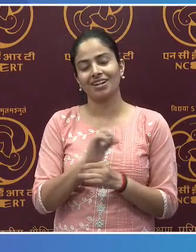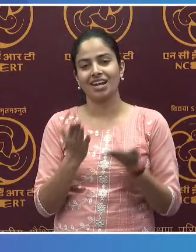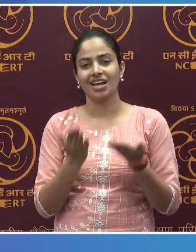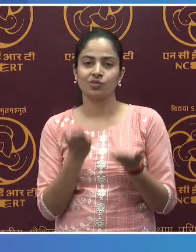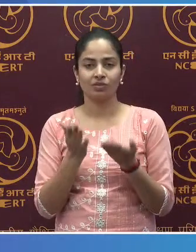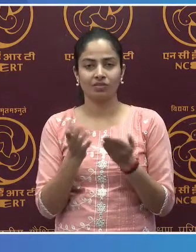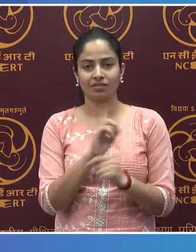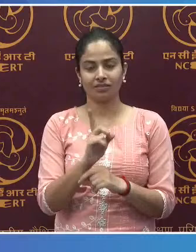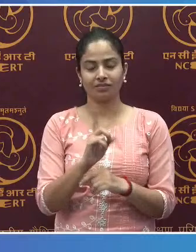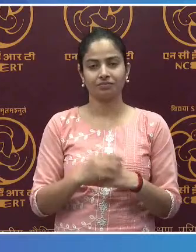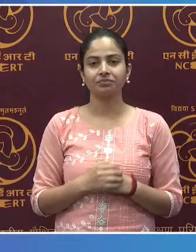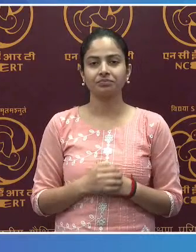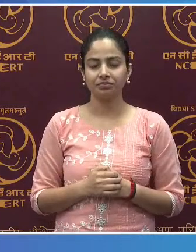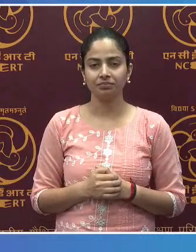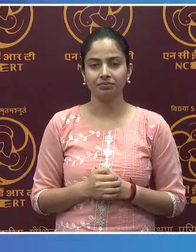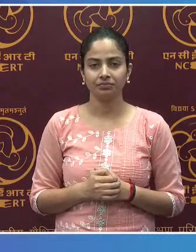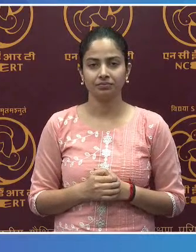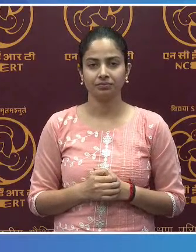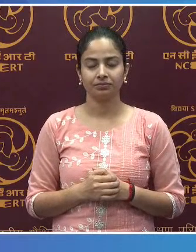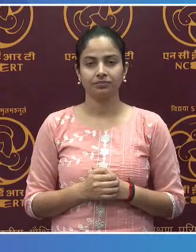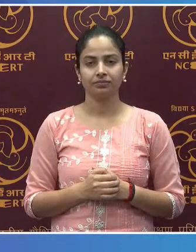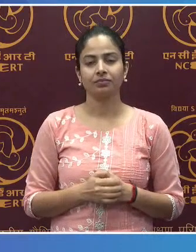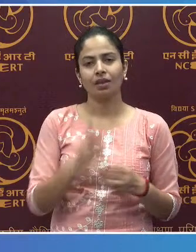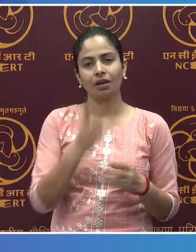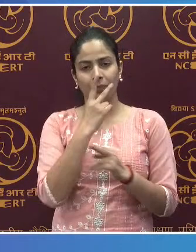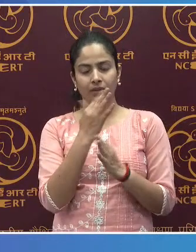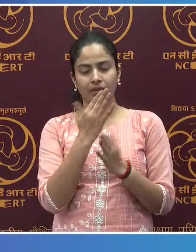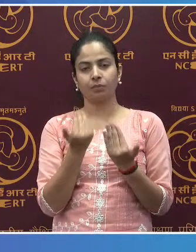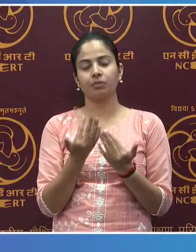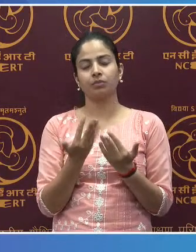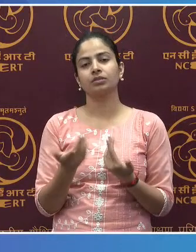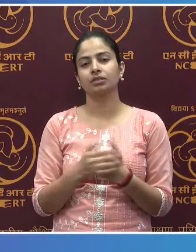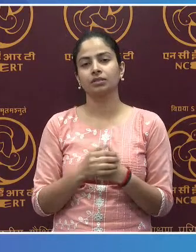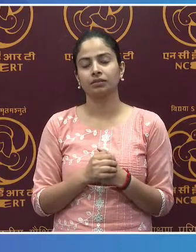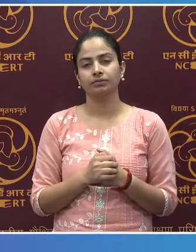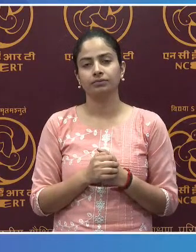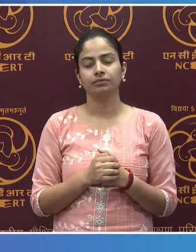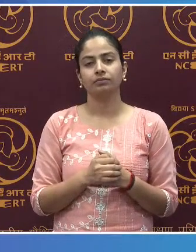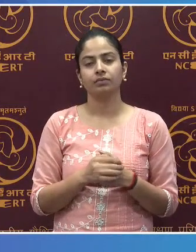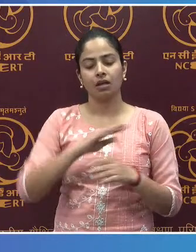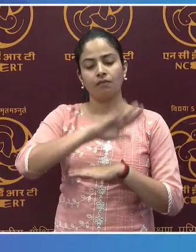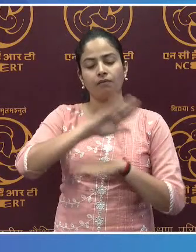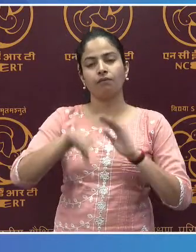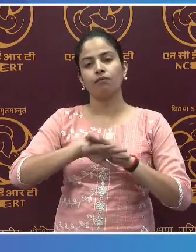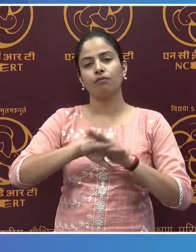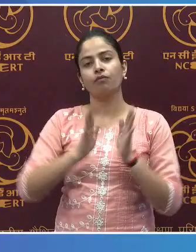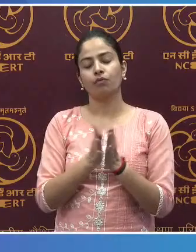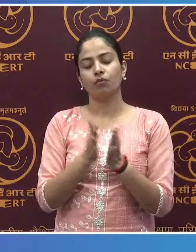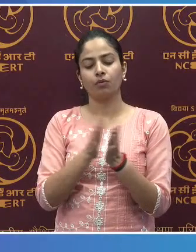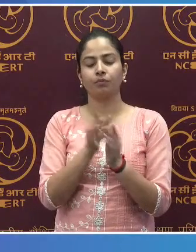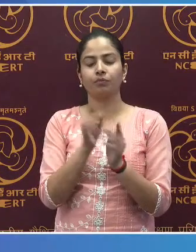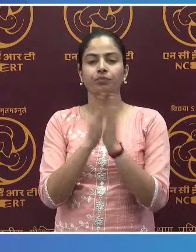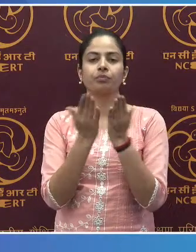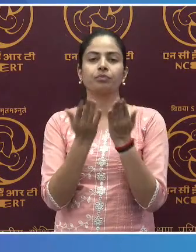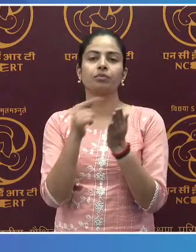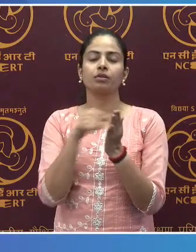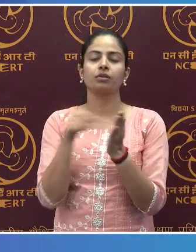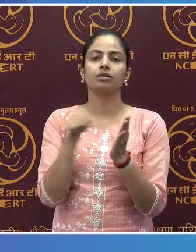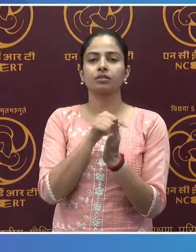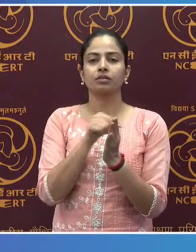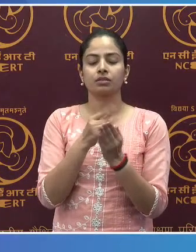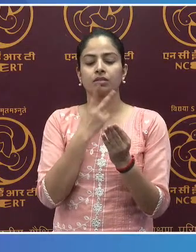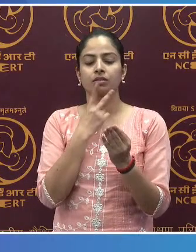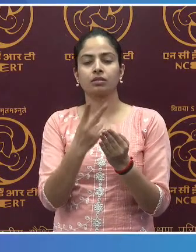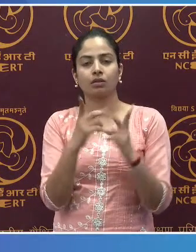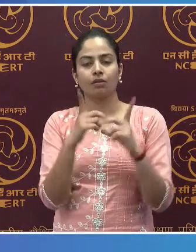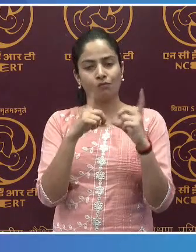that proverb no longer applicable. You can see that, you can see the whole book is fully given the visuals, the full page